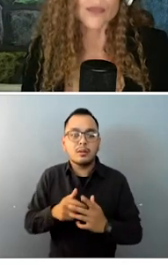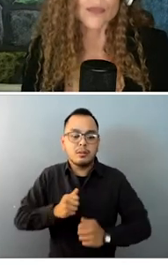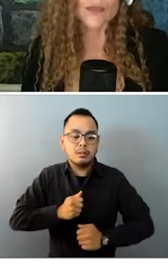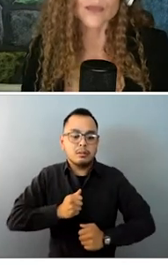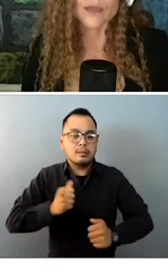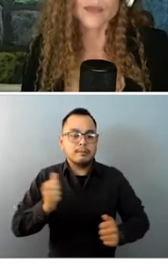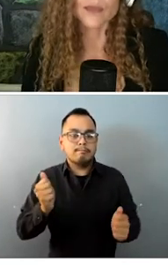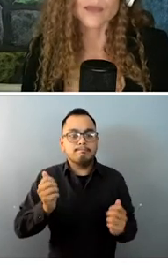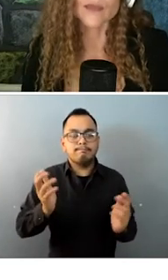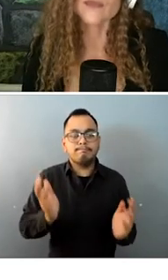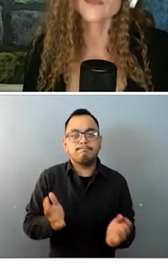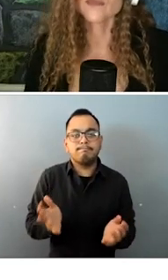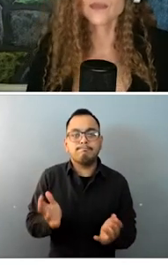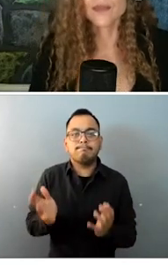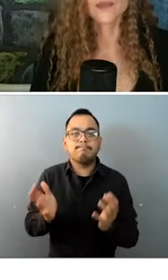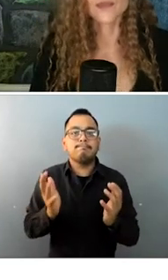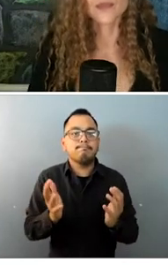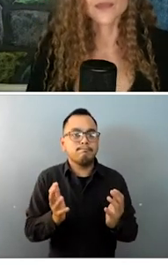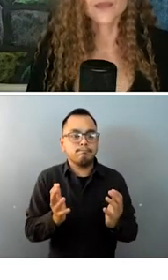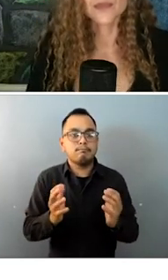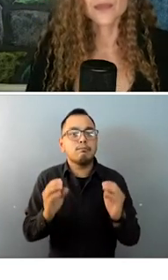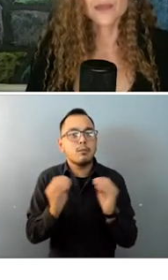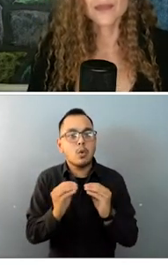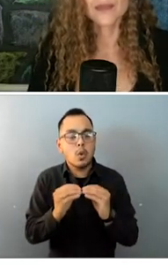dialogue to open the door